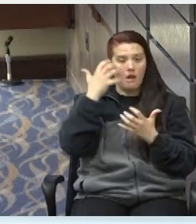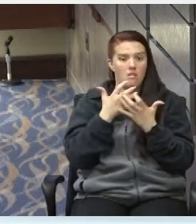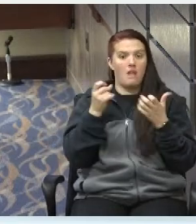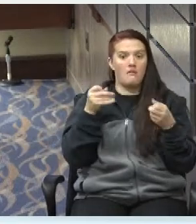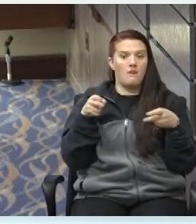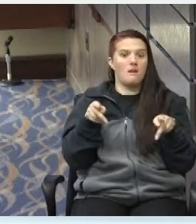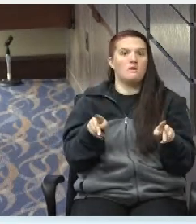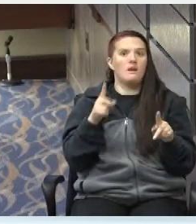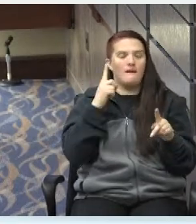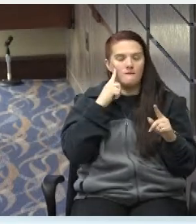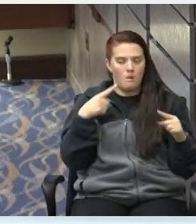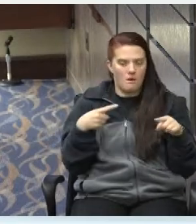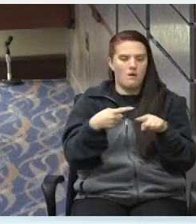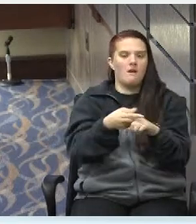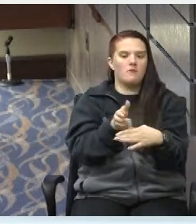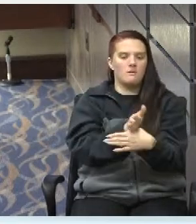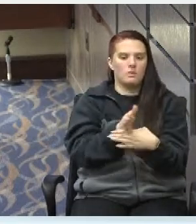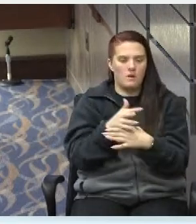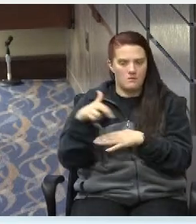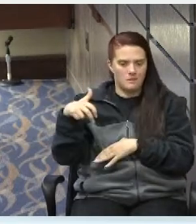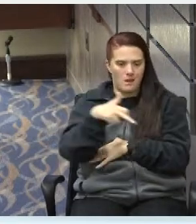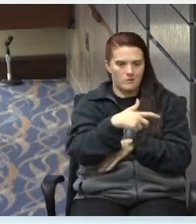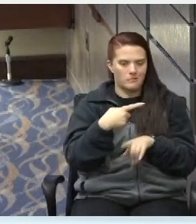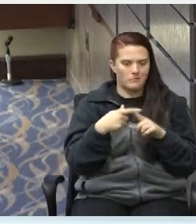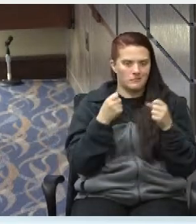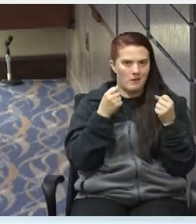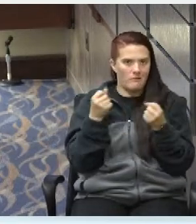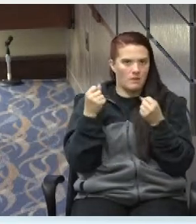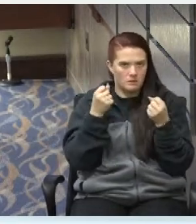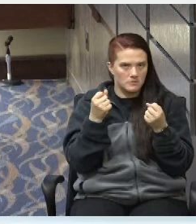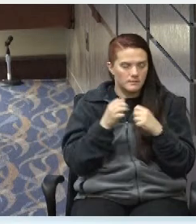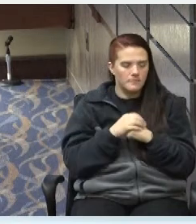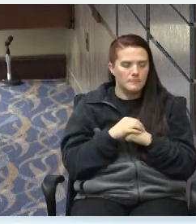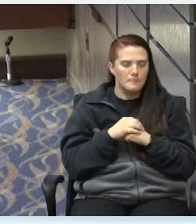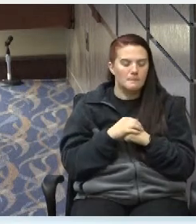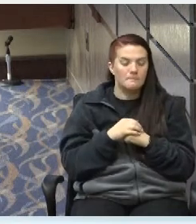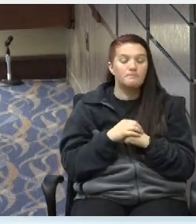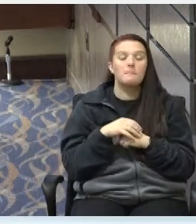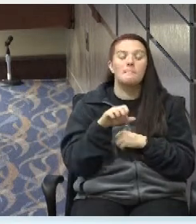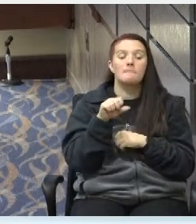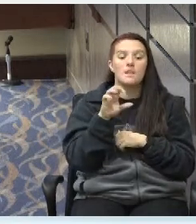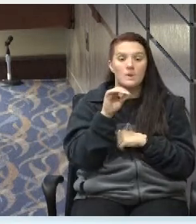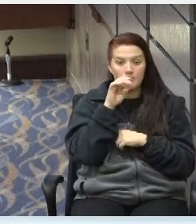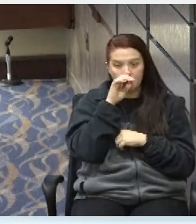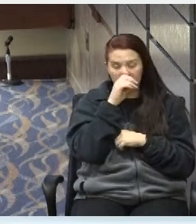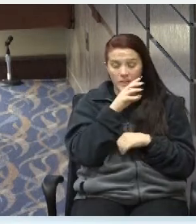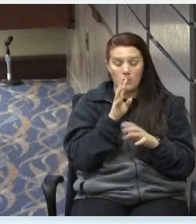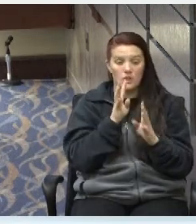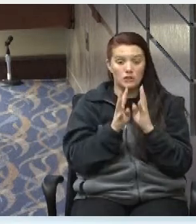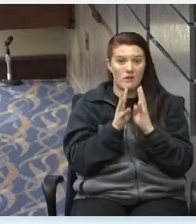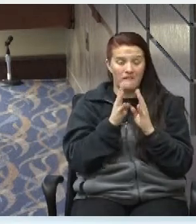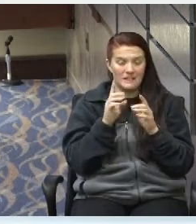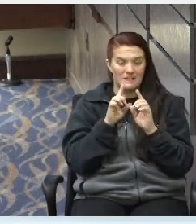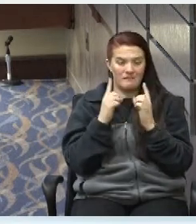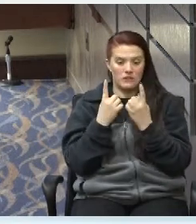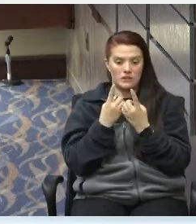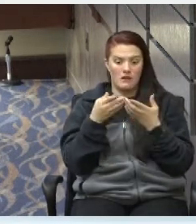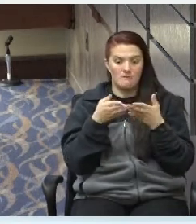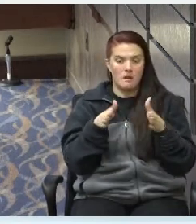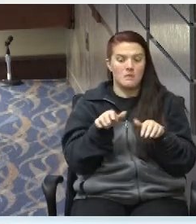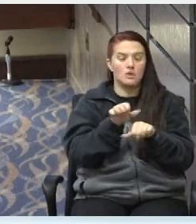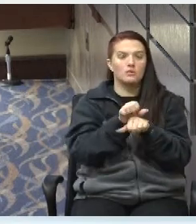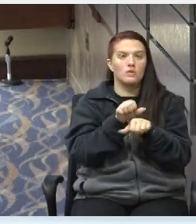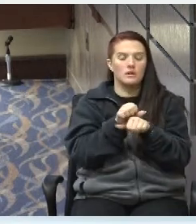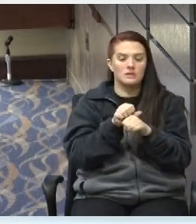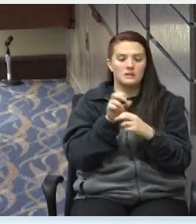for conflict between pedestrians and vehicles. So the Traffic Division of Public Works gets